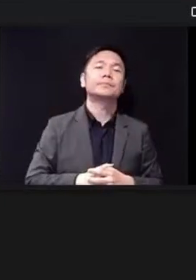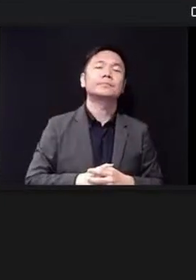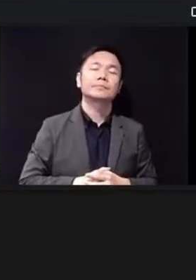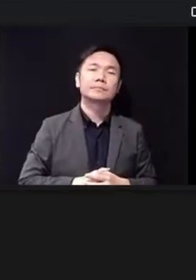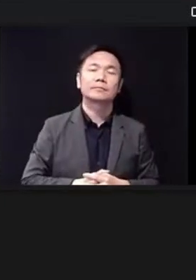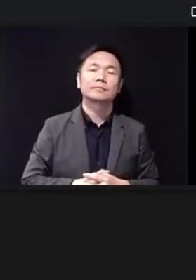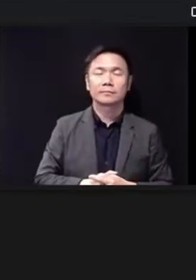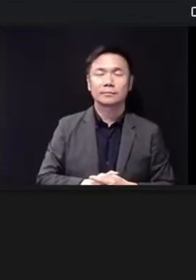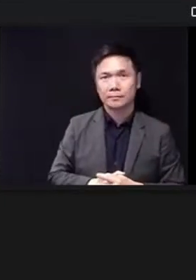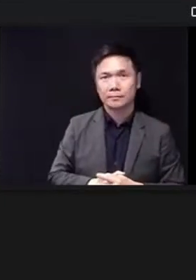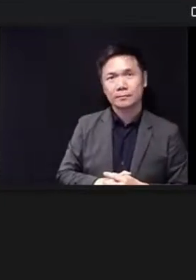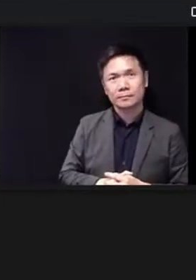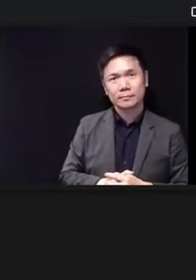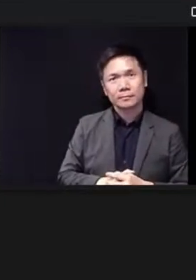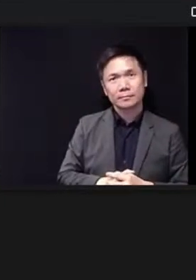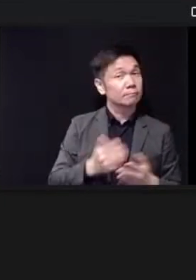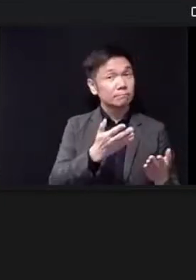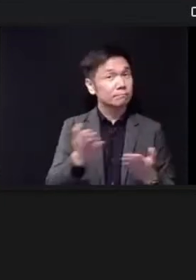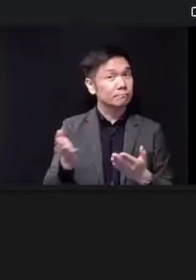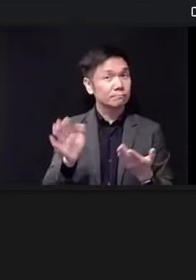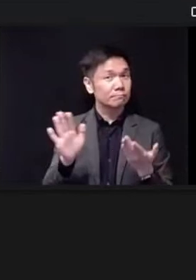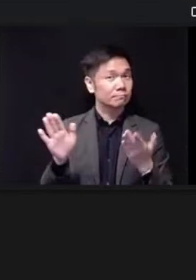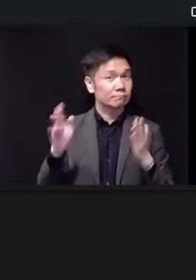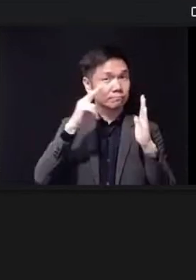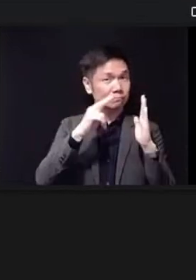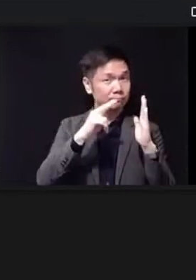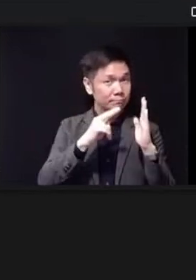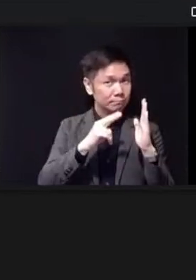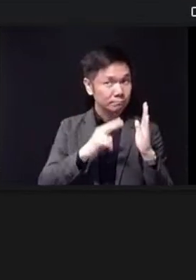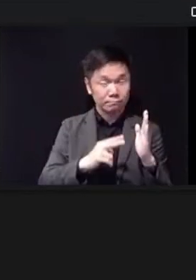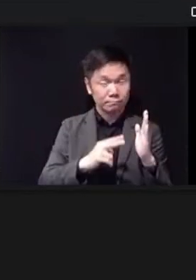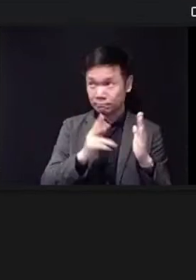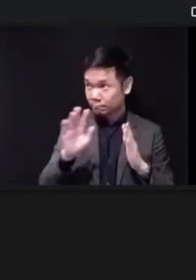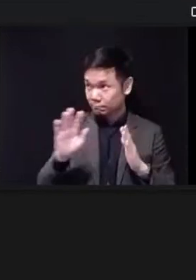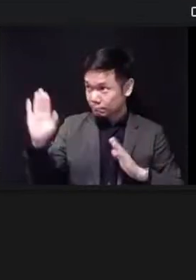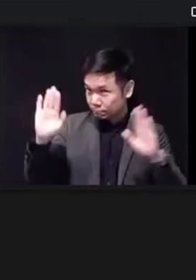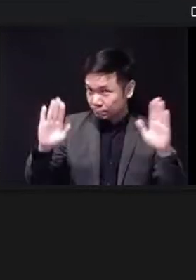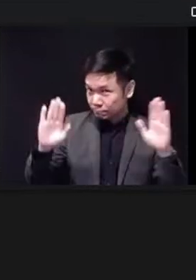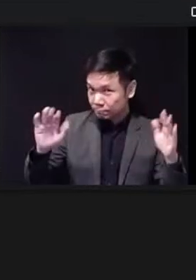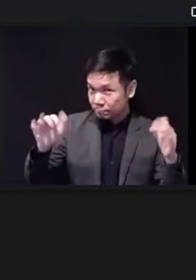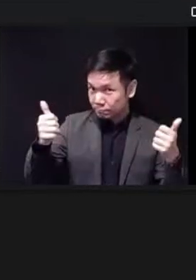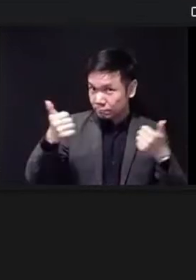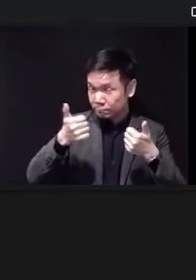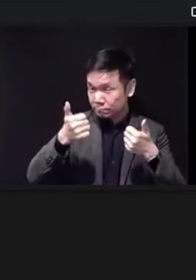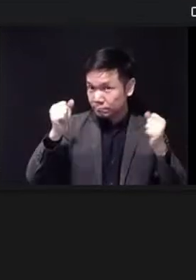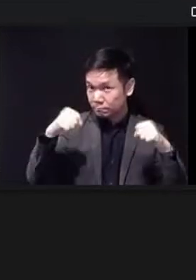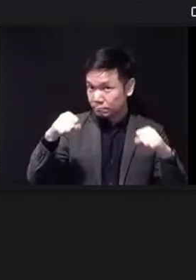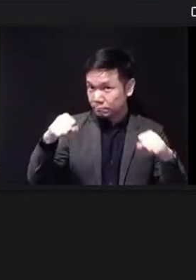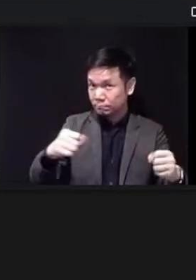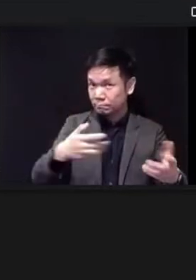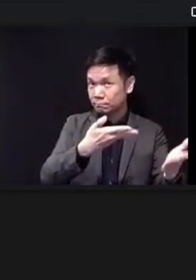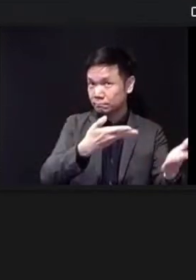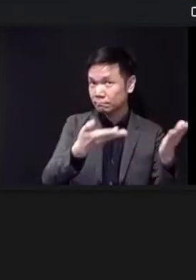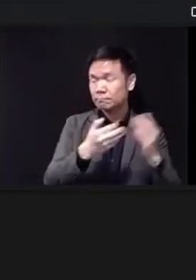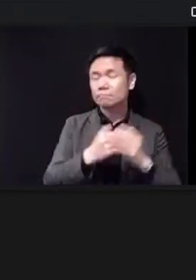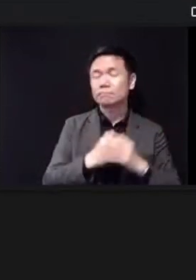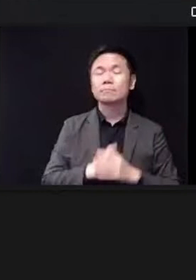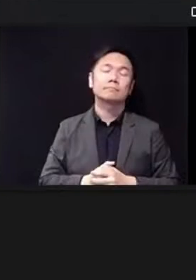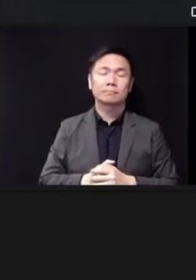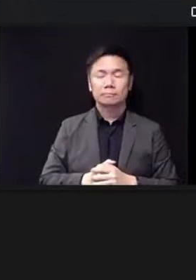request the various delegations, if you have any comments